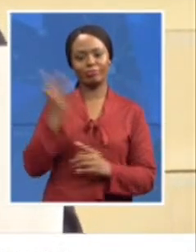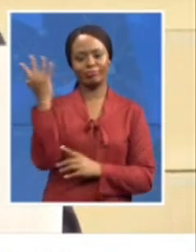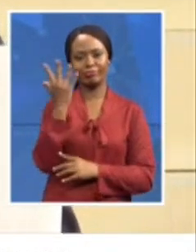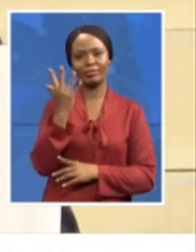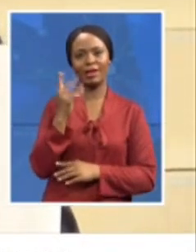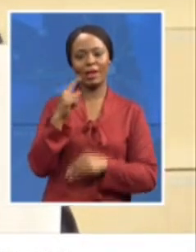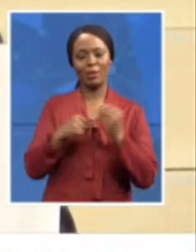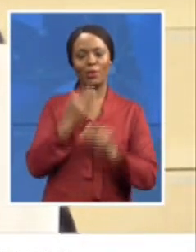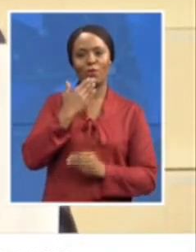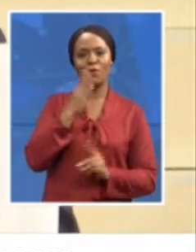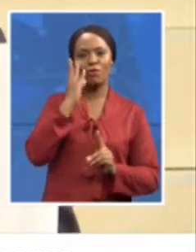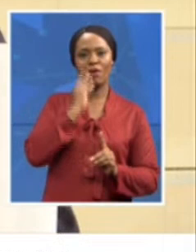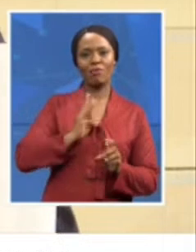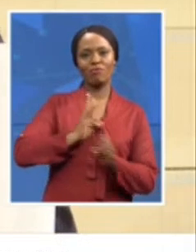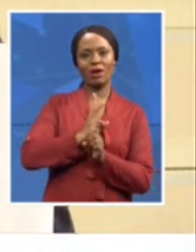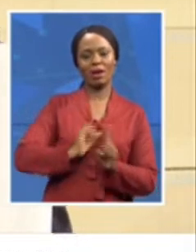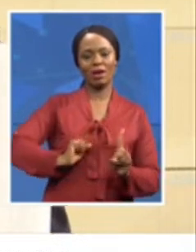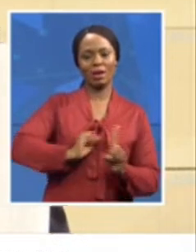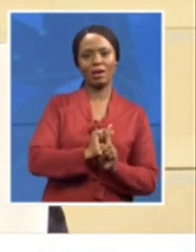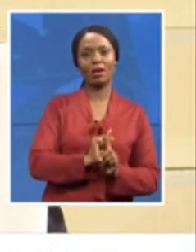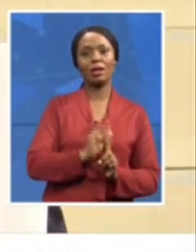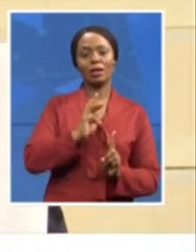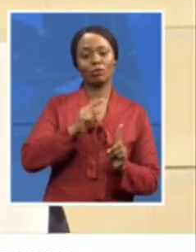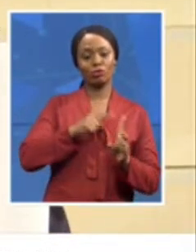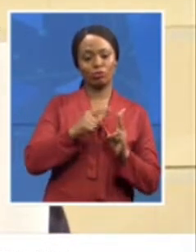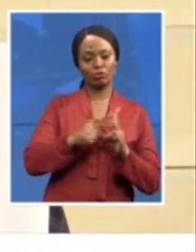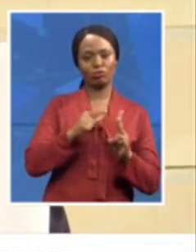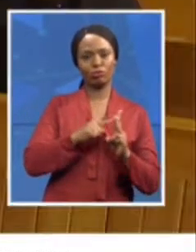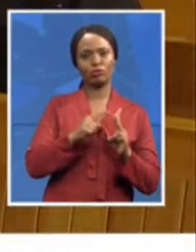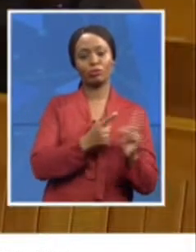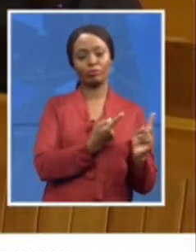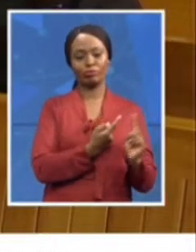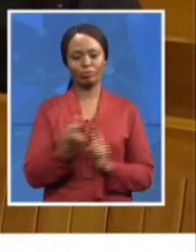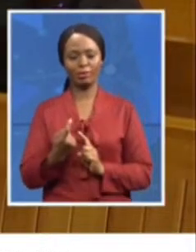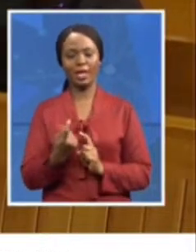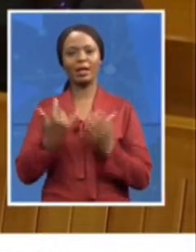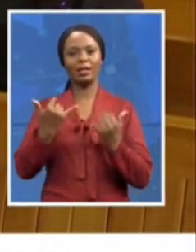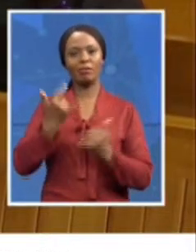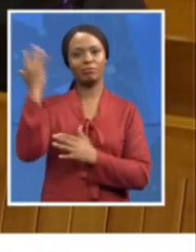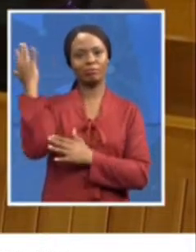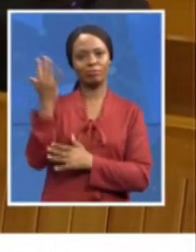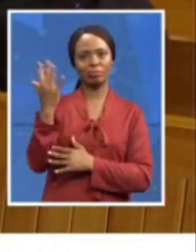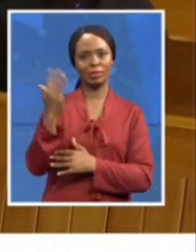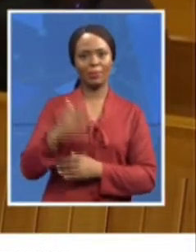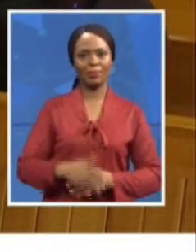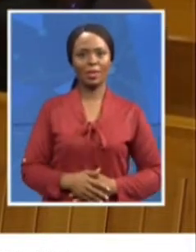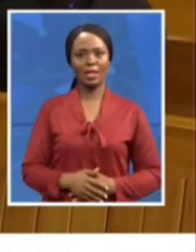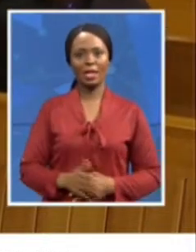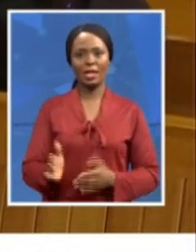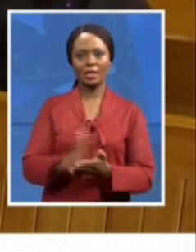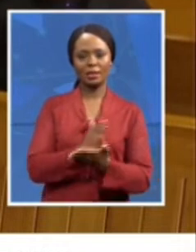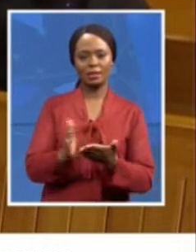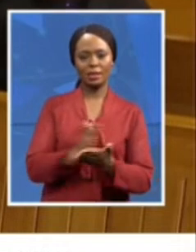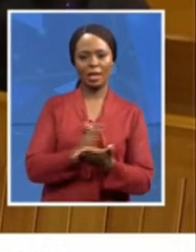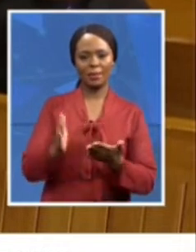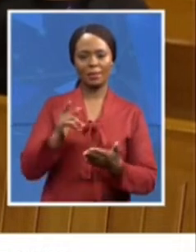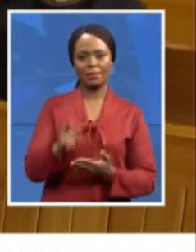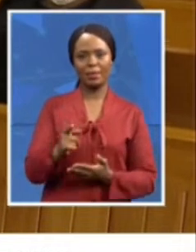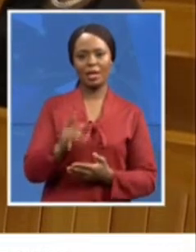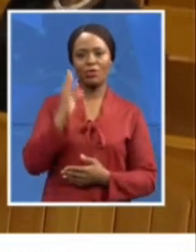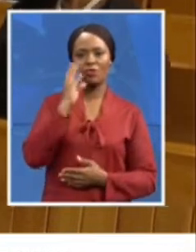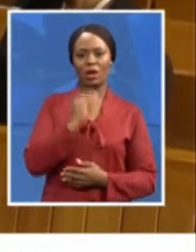up and give your tribute. My understanding is that some of the other grandchildren will be coming with you.